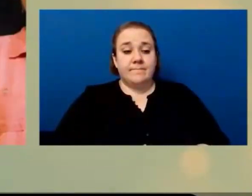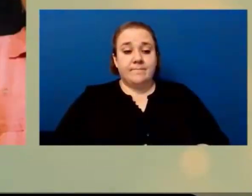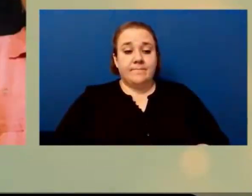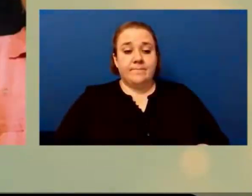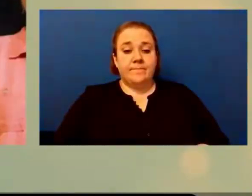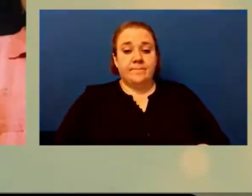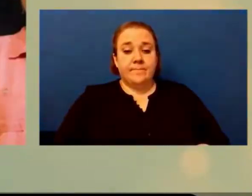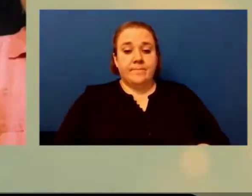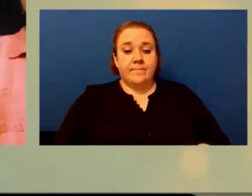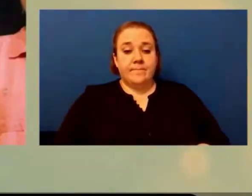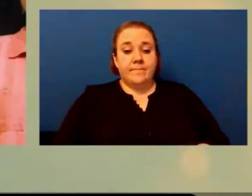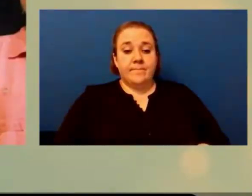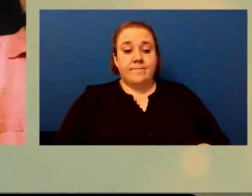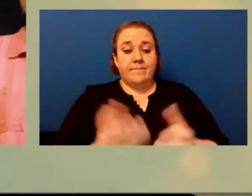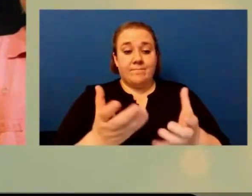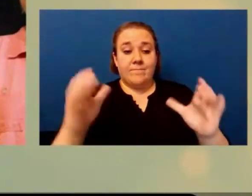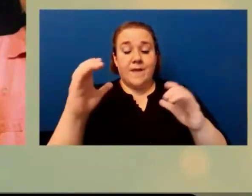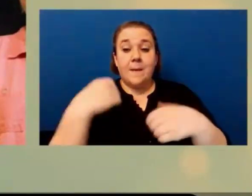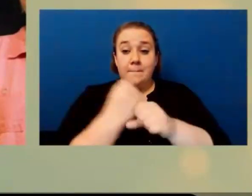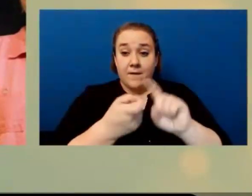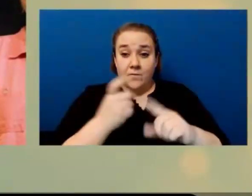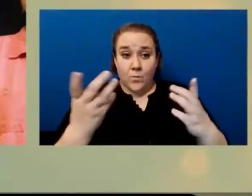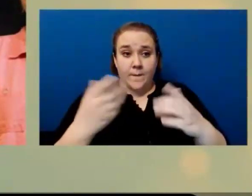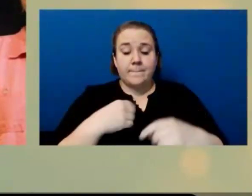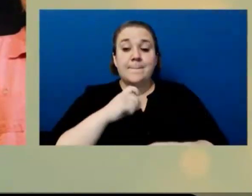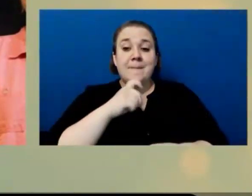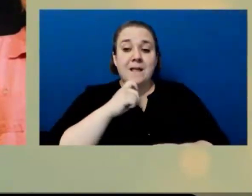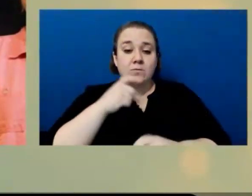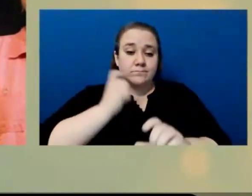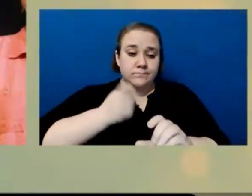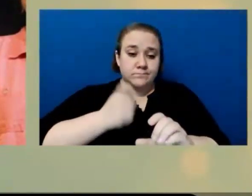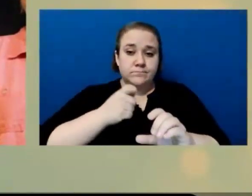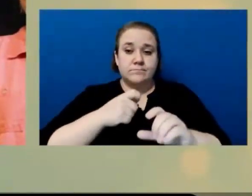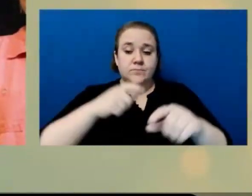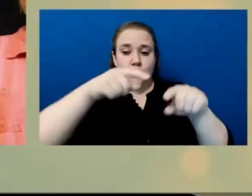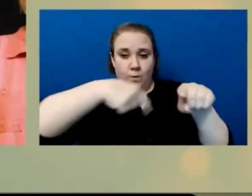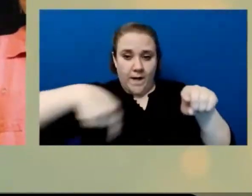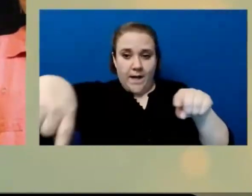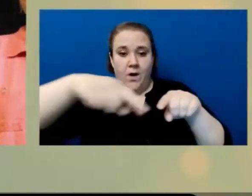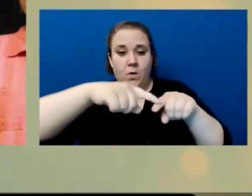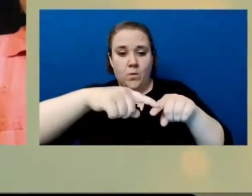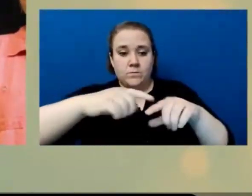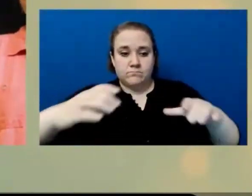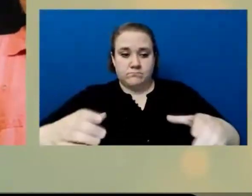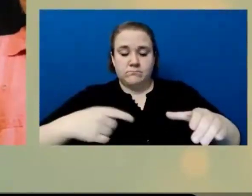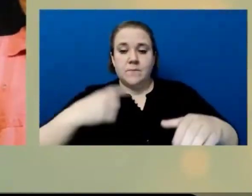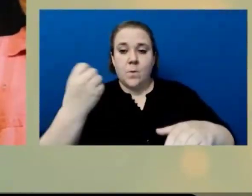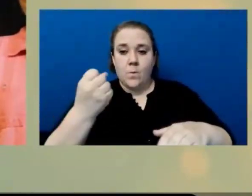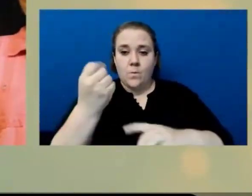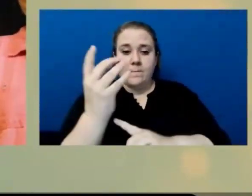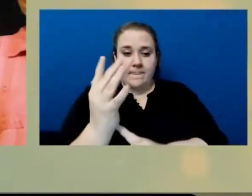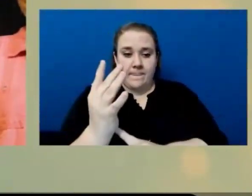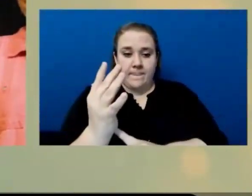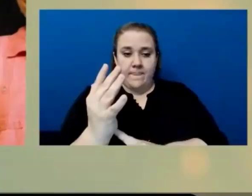made of hammered metal with a round base, a platform holding a candle, and two